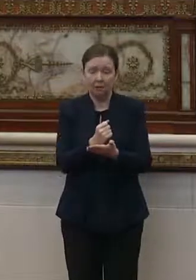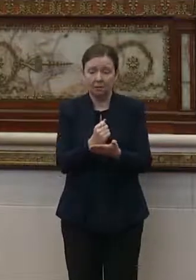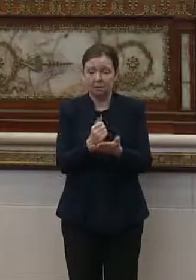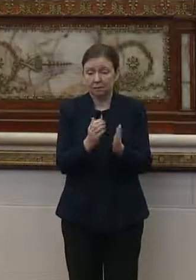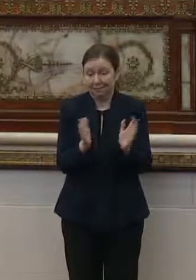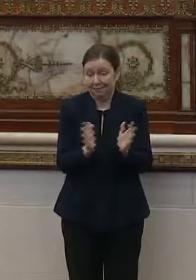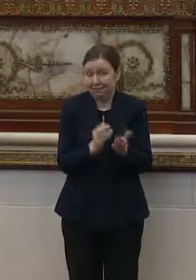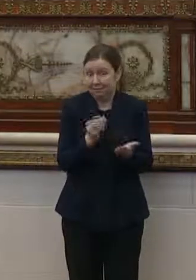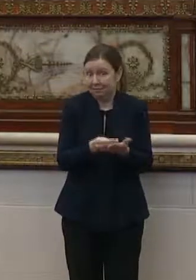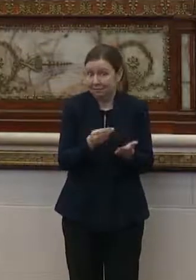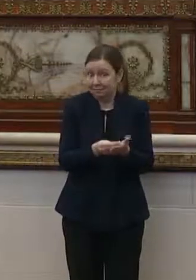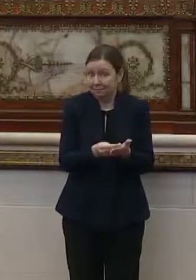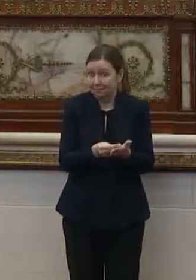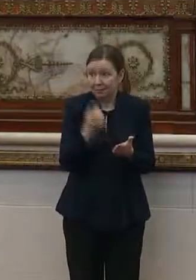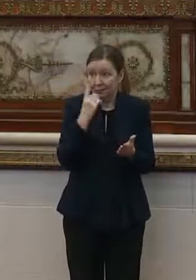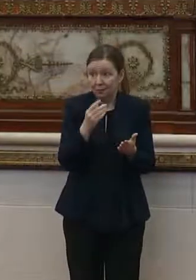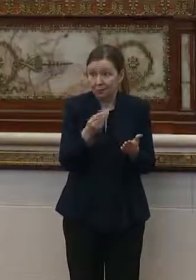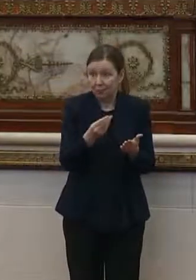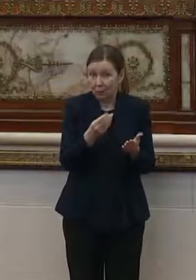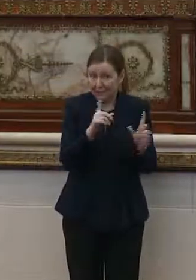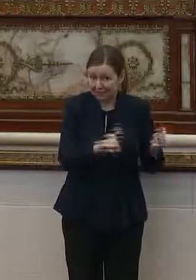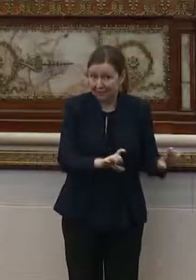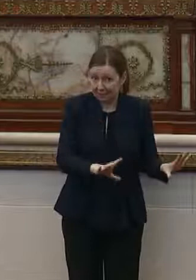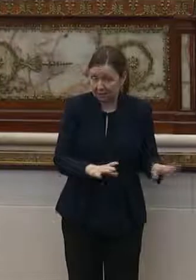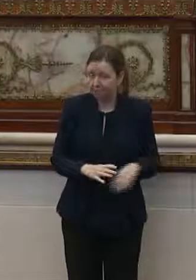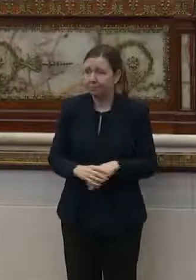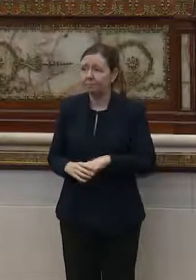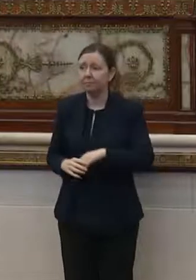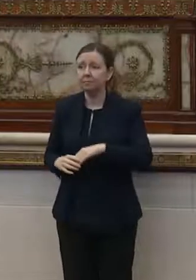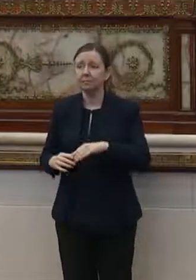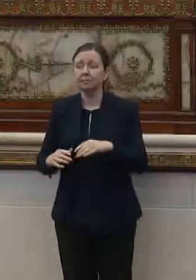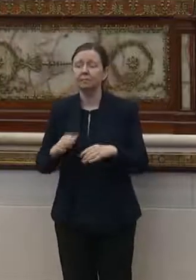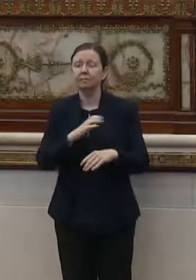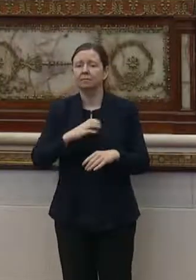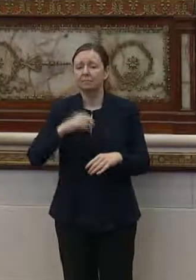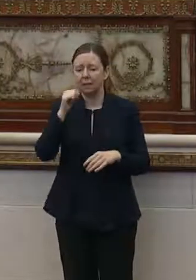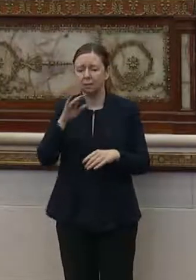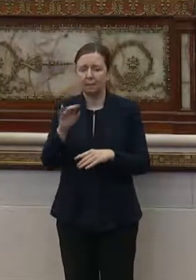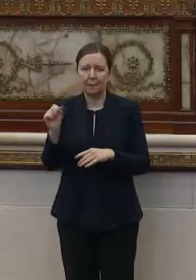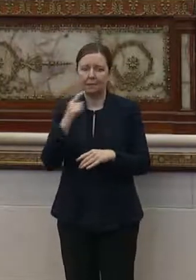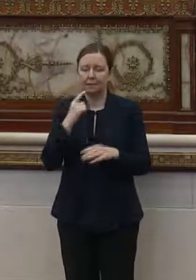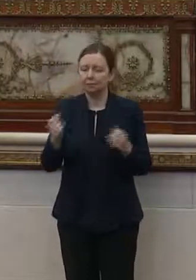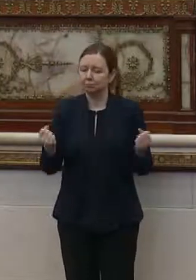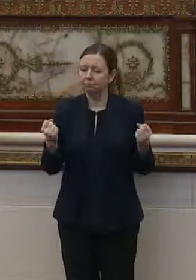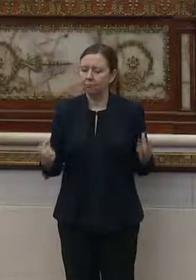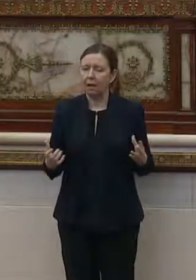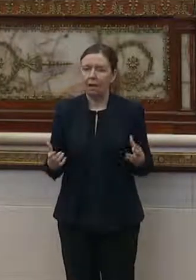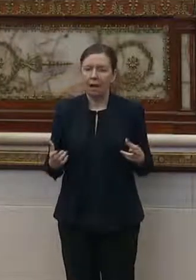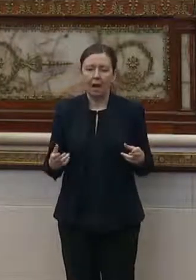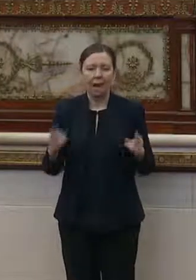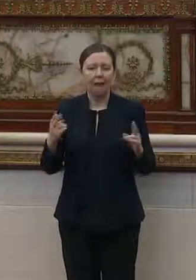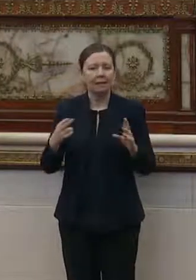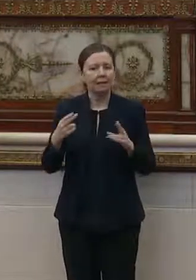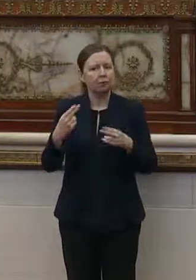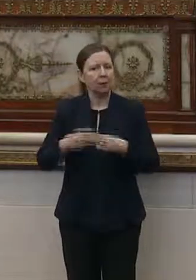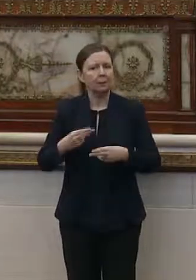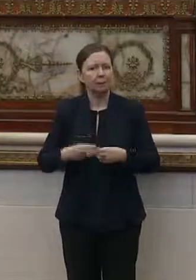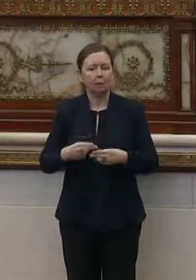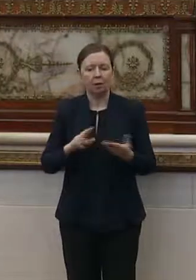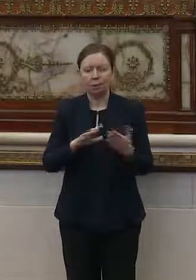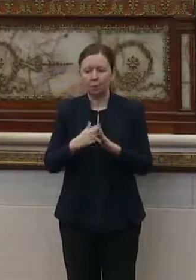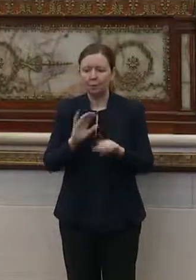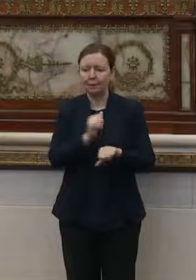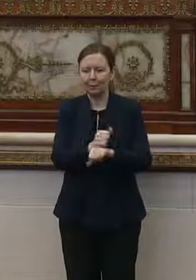amounts of funding for testing. So my question is, and I know there's a number of very highly reputable